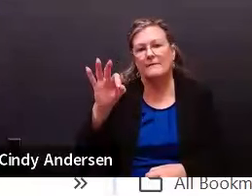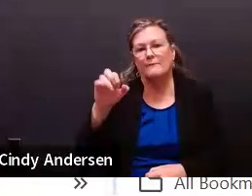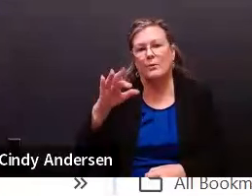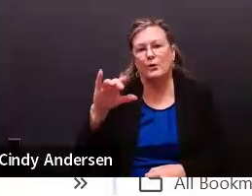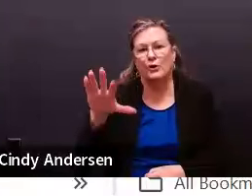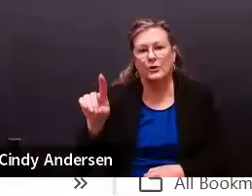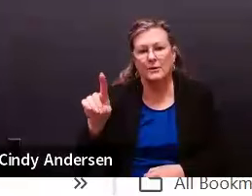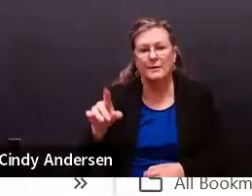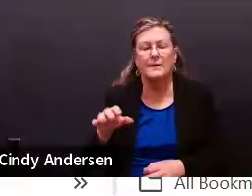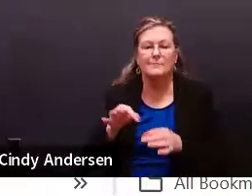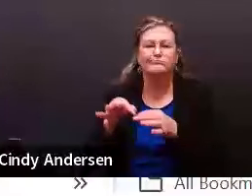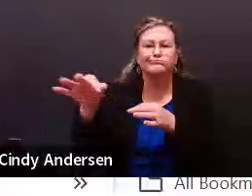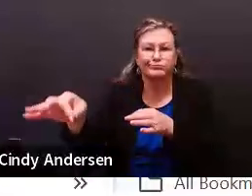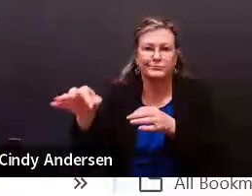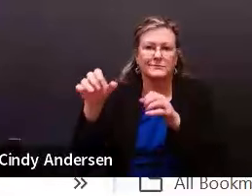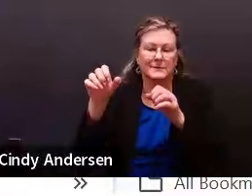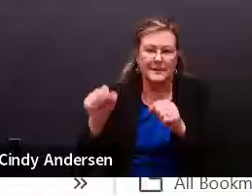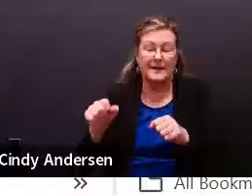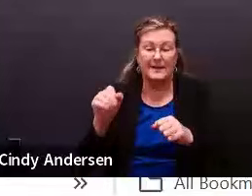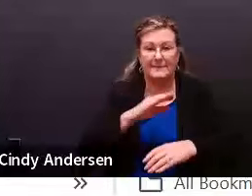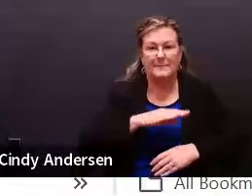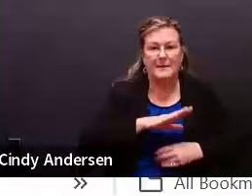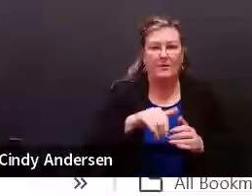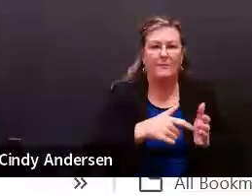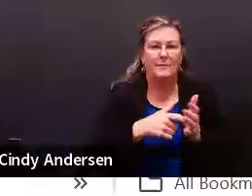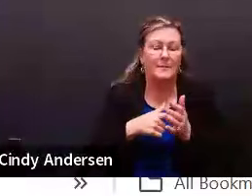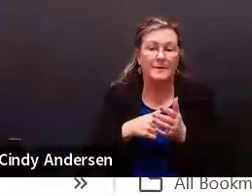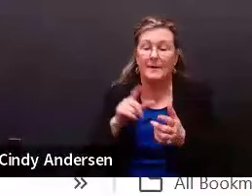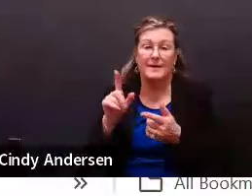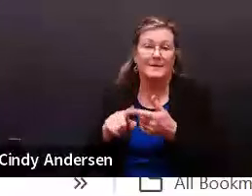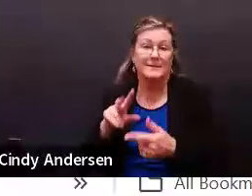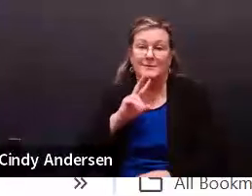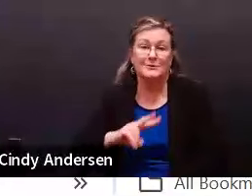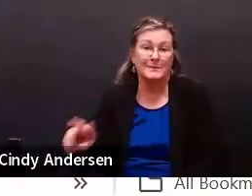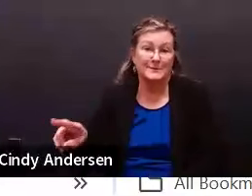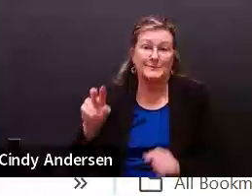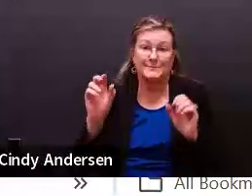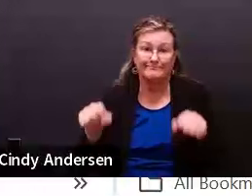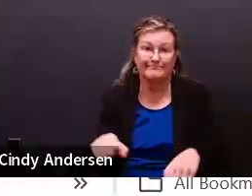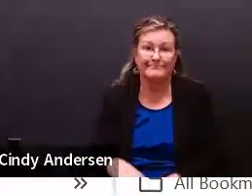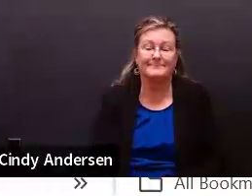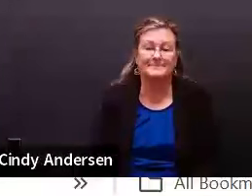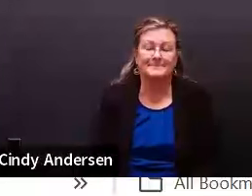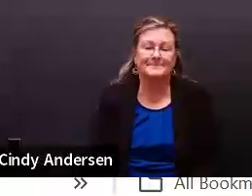these requirements, you can award that diploma up until they age out at 22.